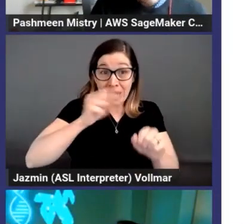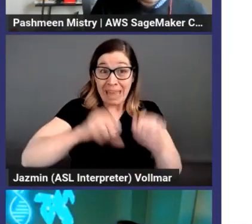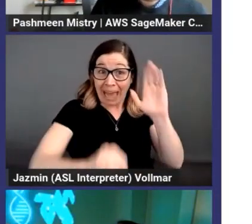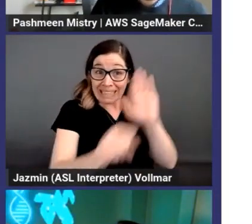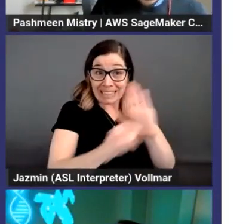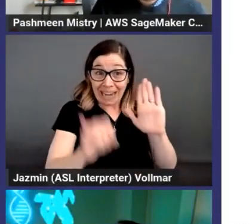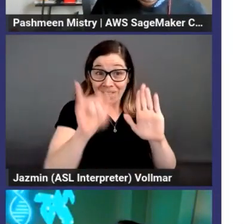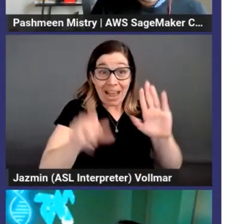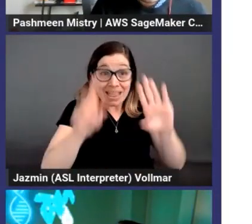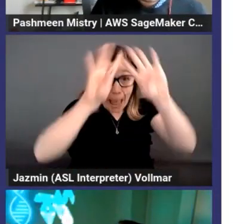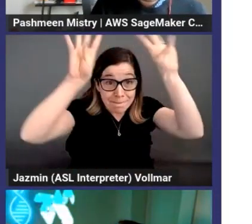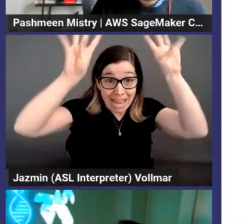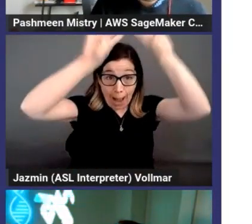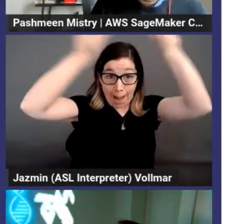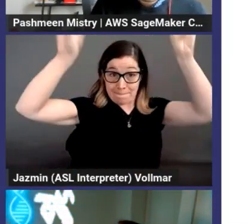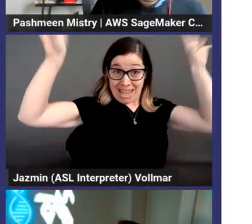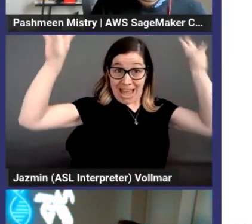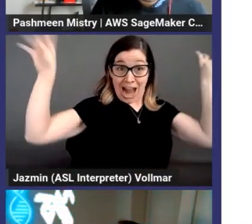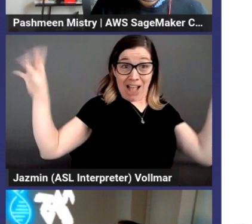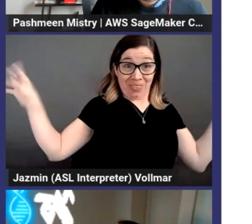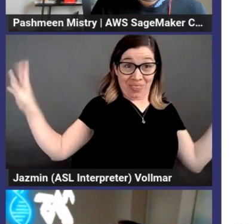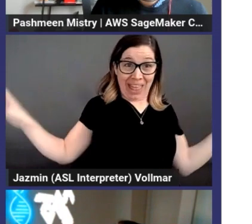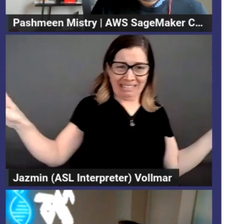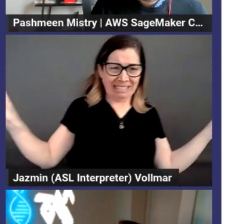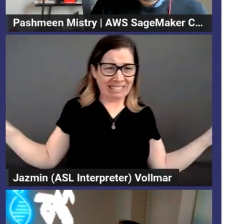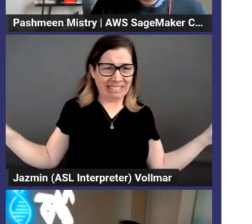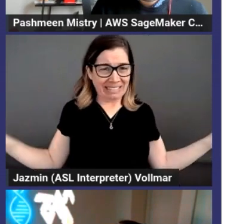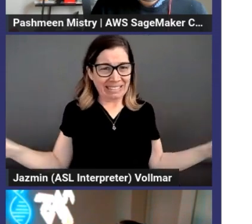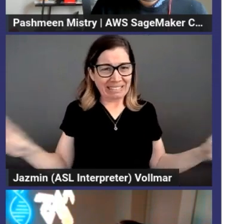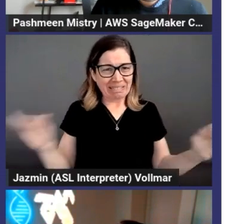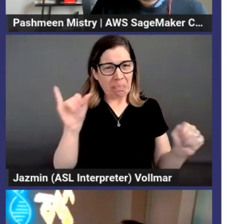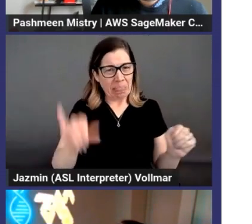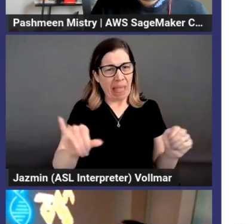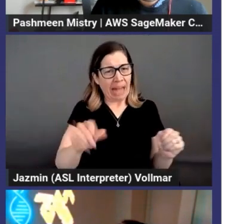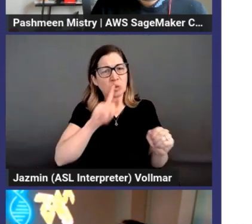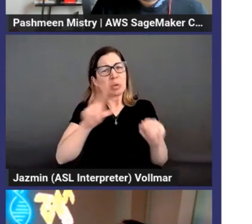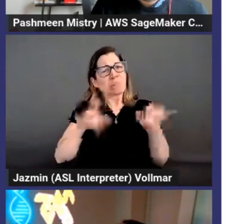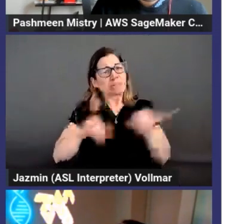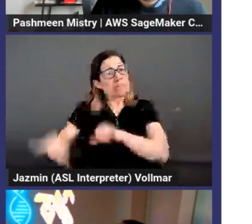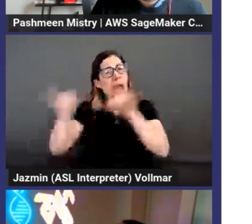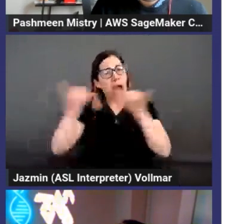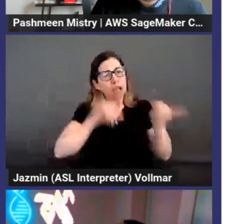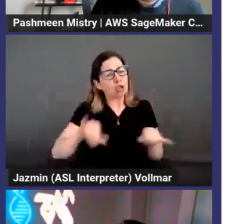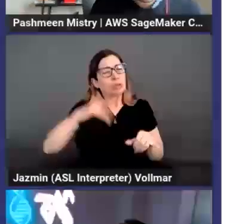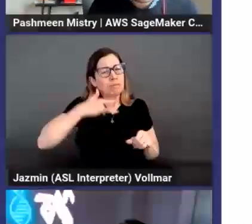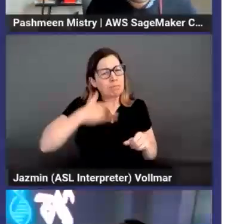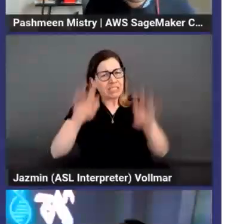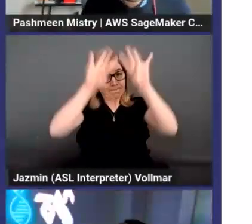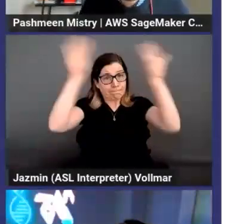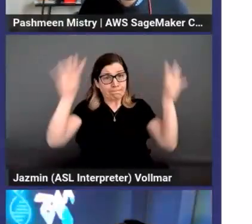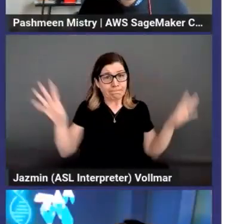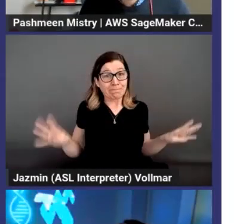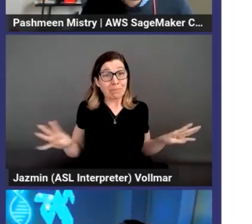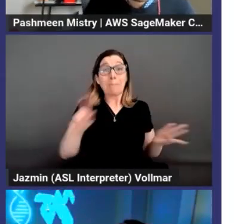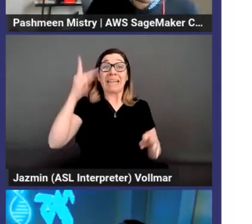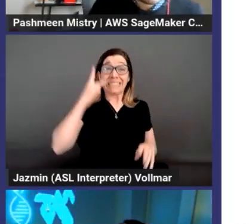with the feathers fully fanned out because that's a pretty standard image of a peacock. But to see one like walking on a street and take a picture